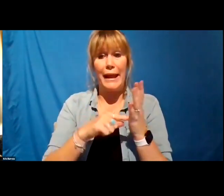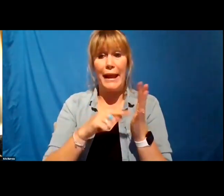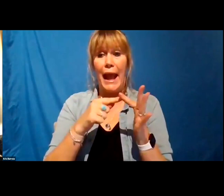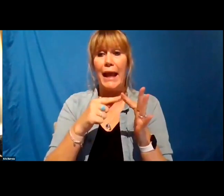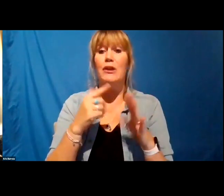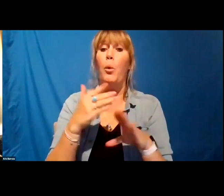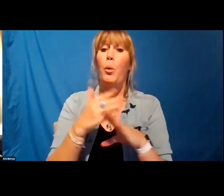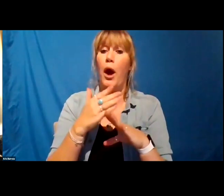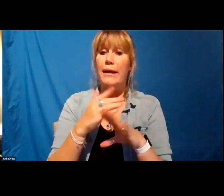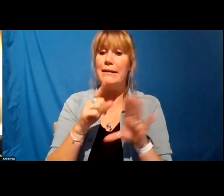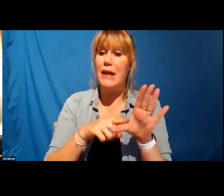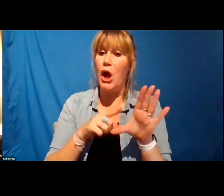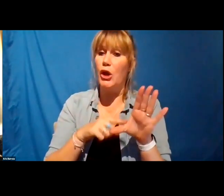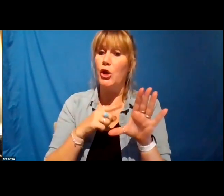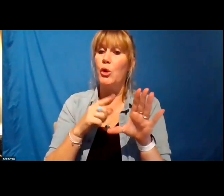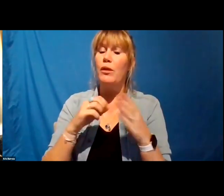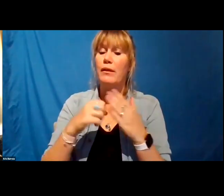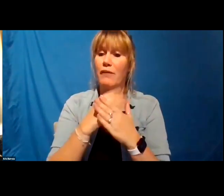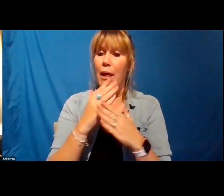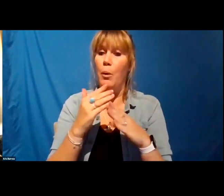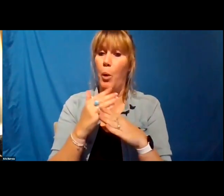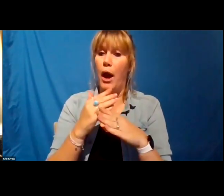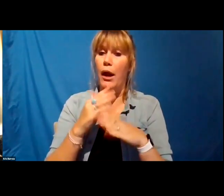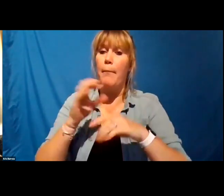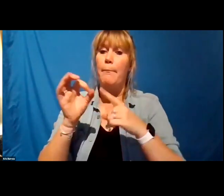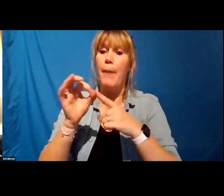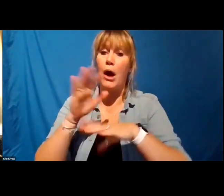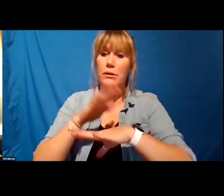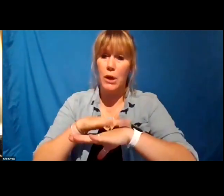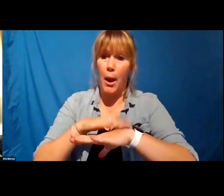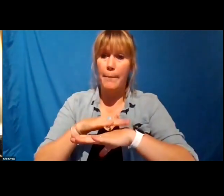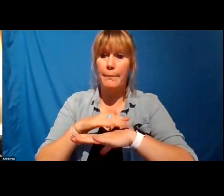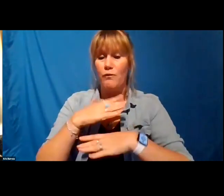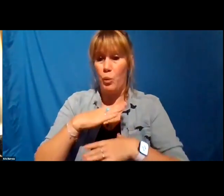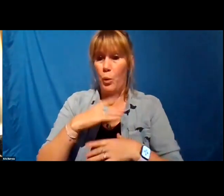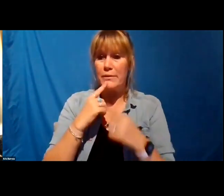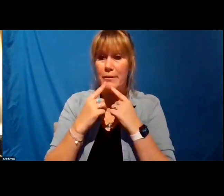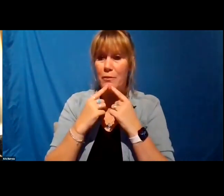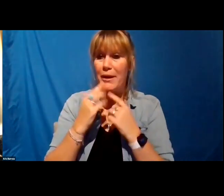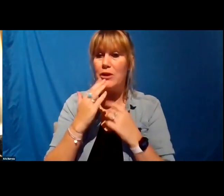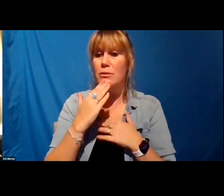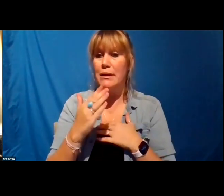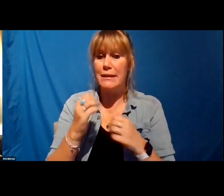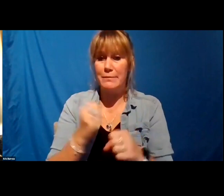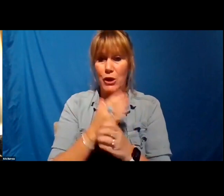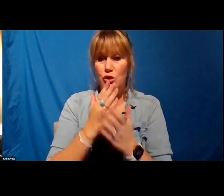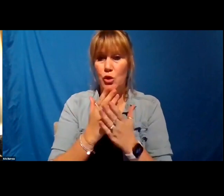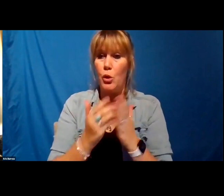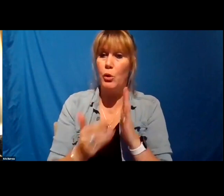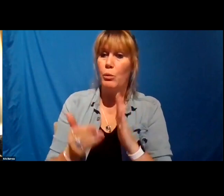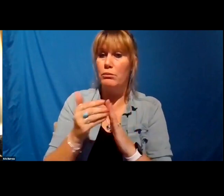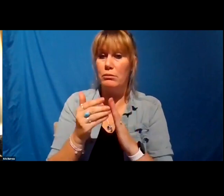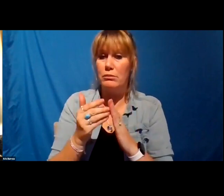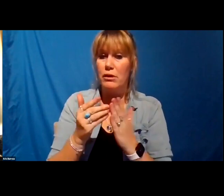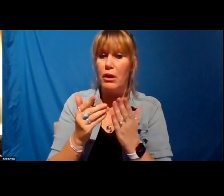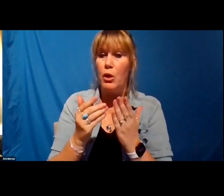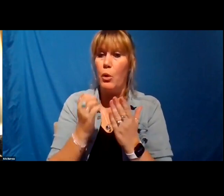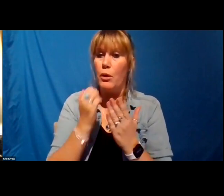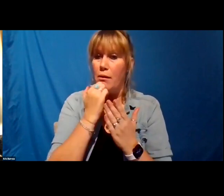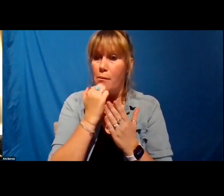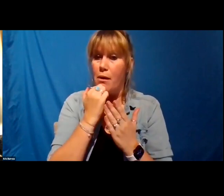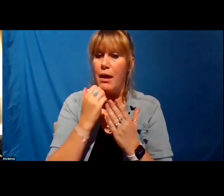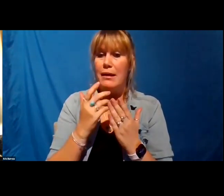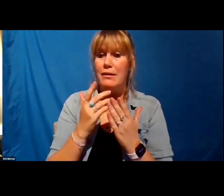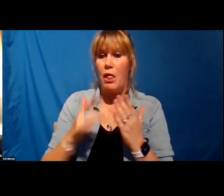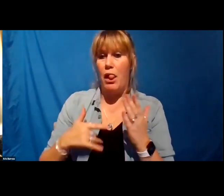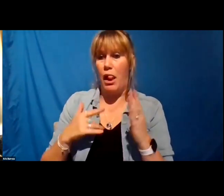like details about our youth work, then please pop your email address or your phone number into the live chat. I should